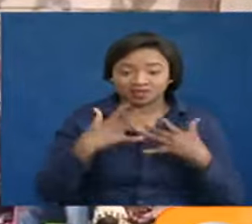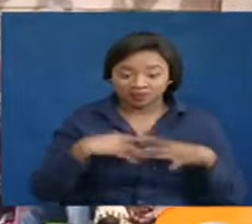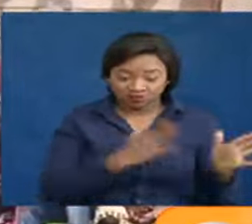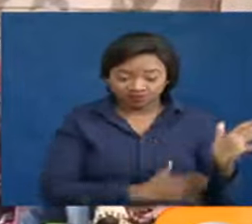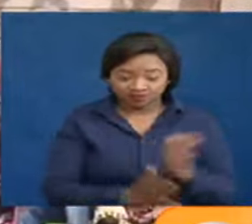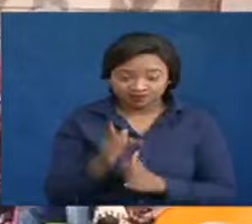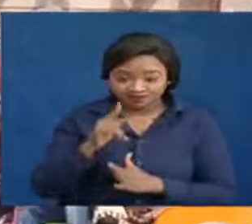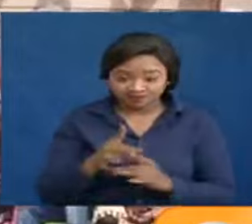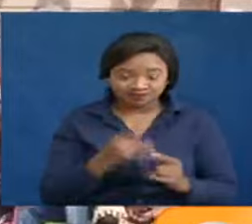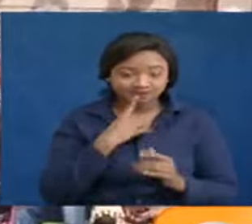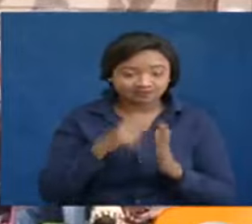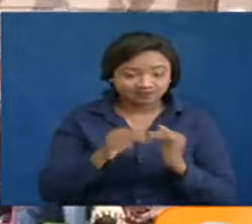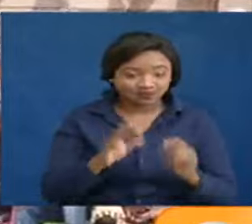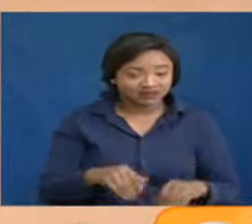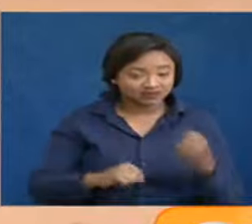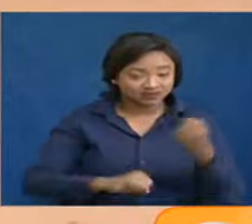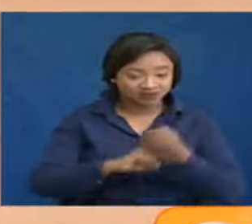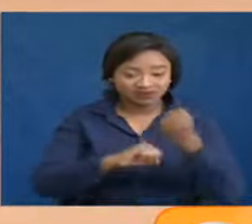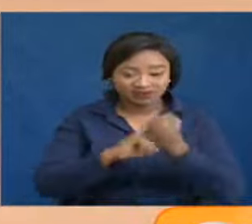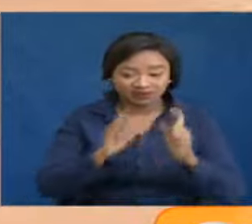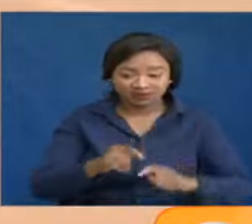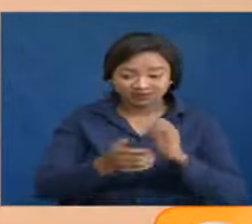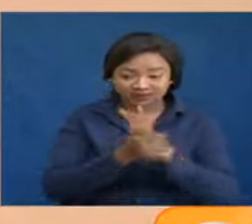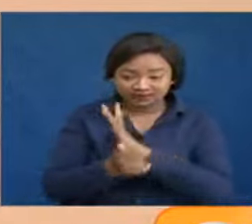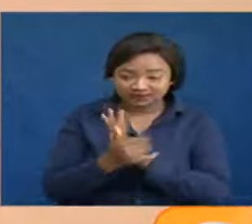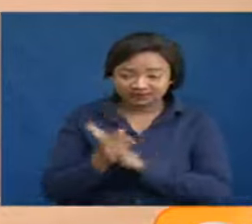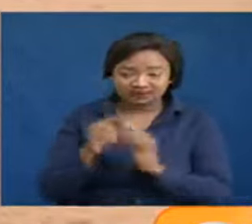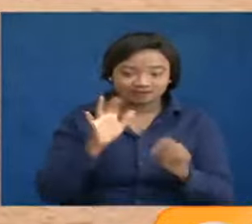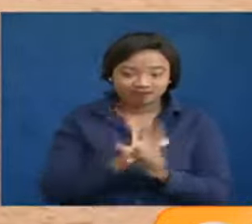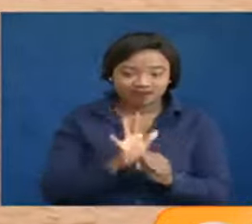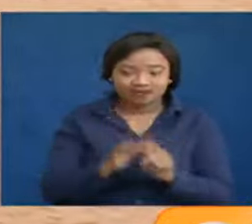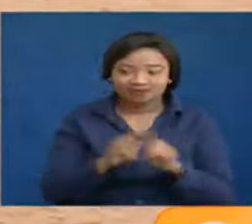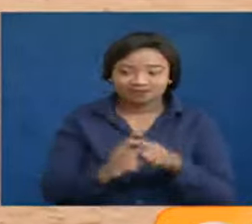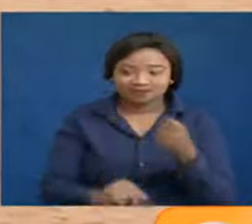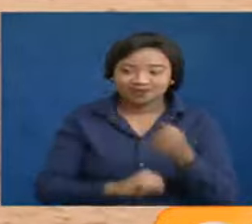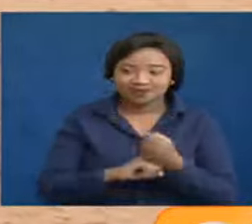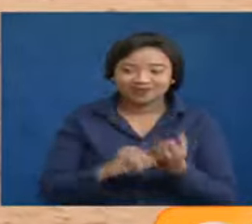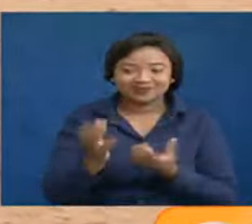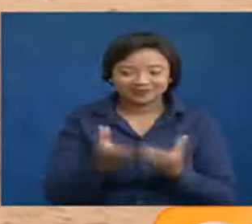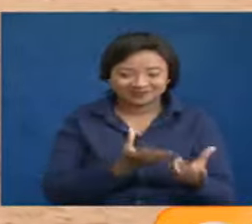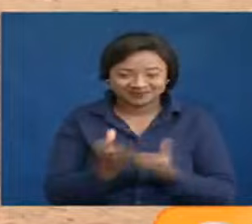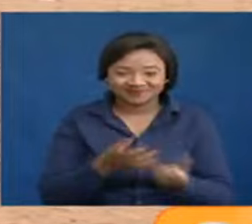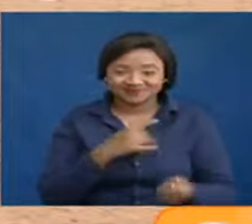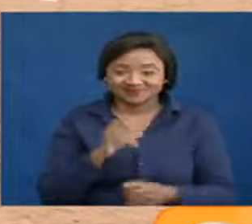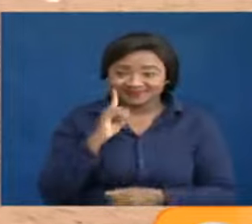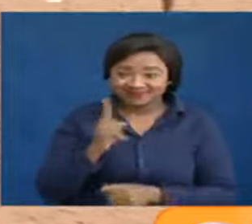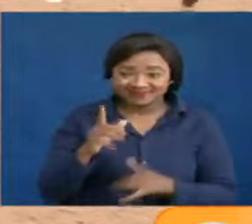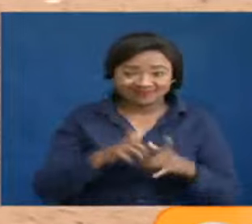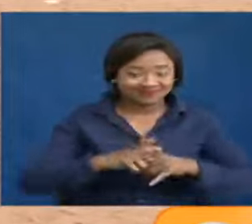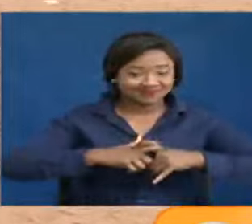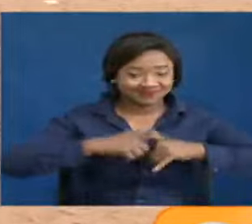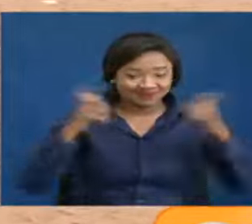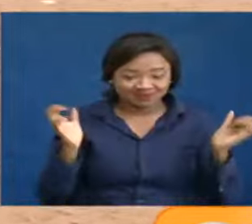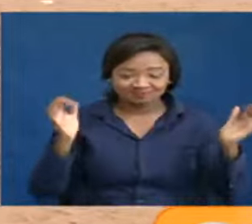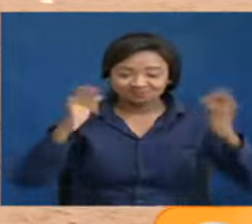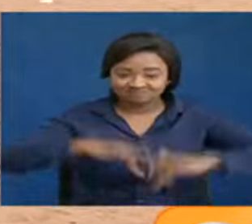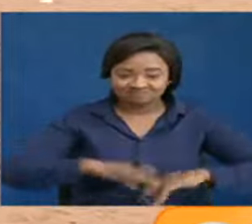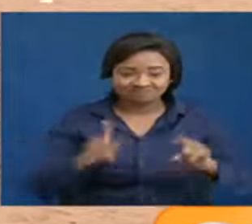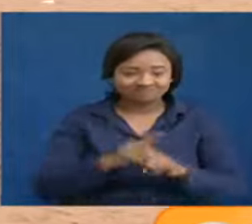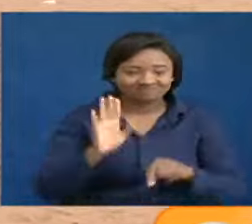that the tournament has nurtured talent in Kwale County while uplifting businesses as well. The finals, that will be a big football event and music